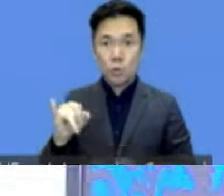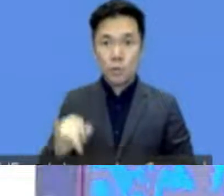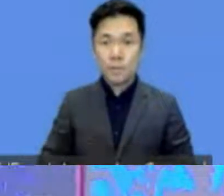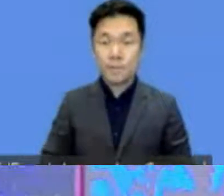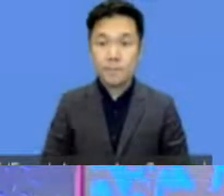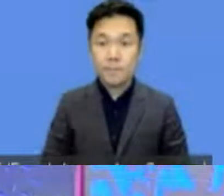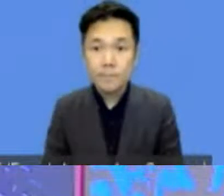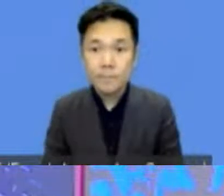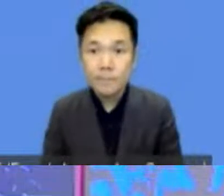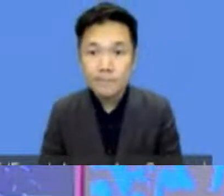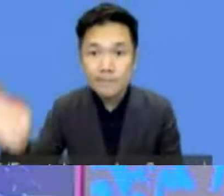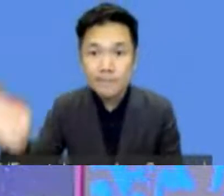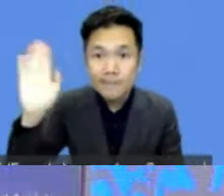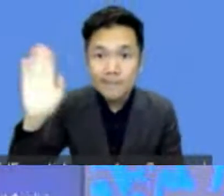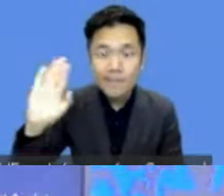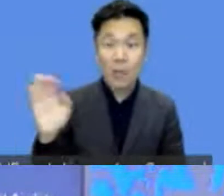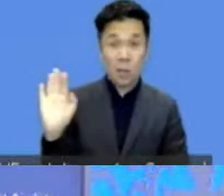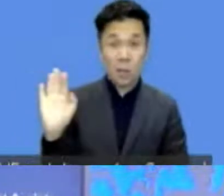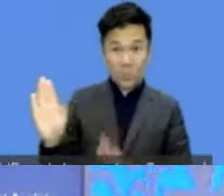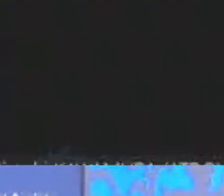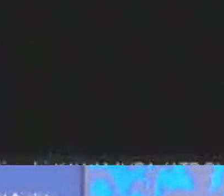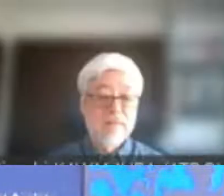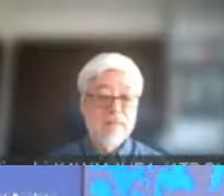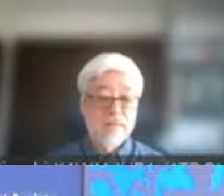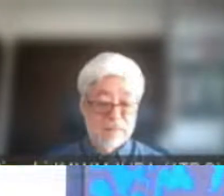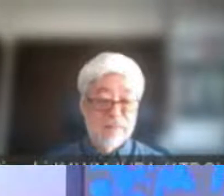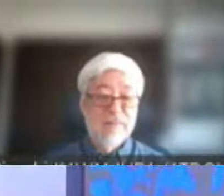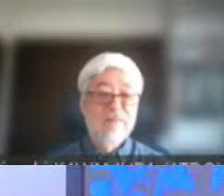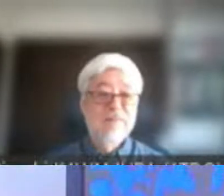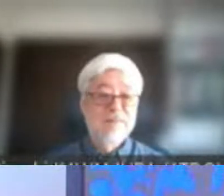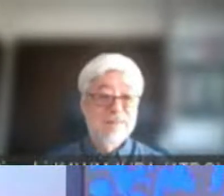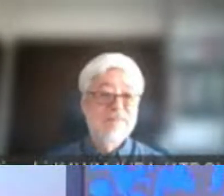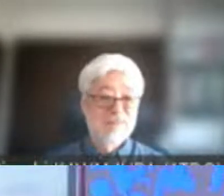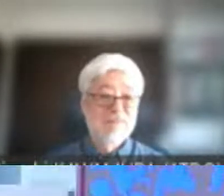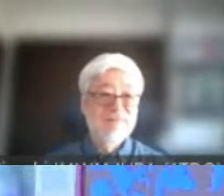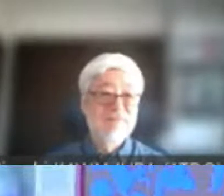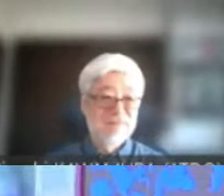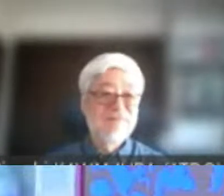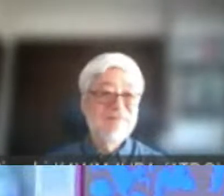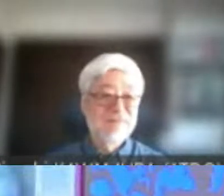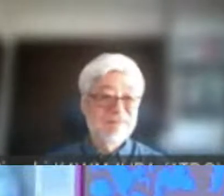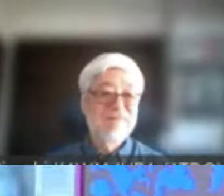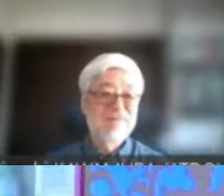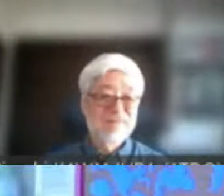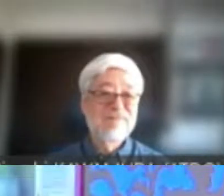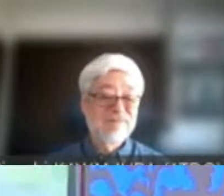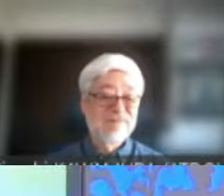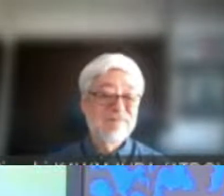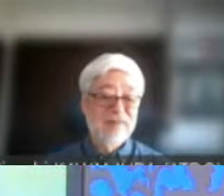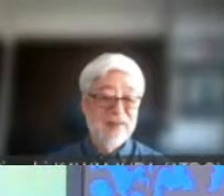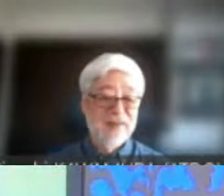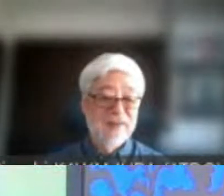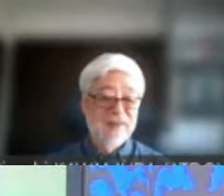can you just wait 5 minutes? Nina is due to speak next. Thank you.